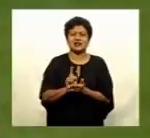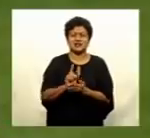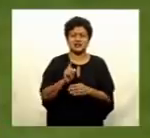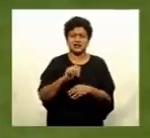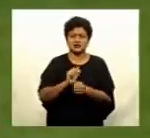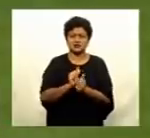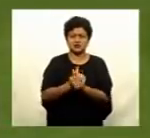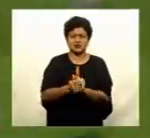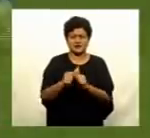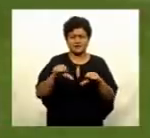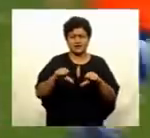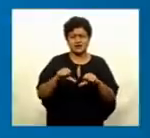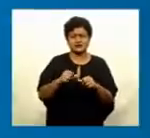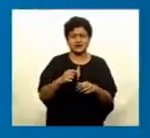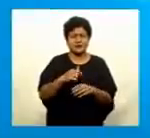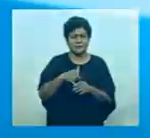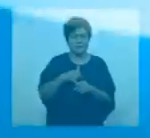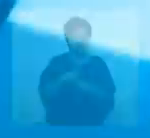fails medical test.